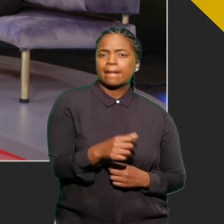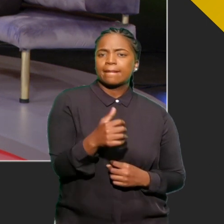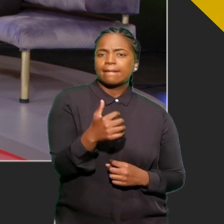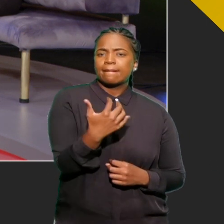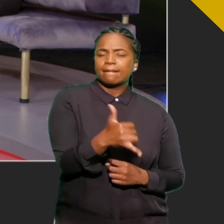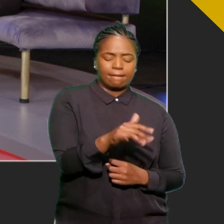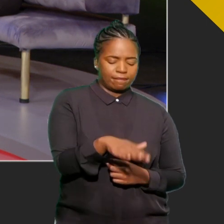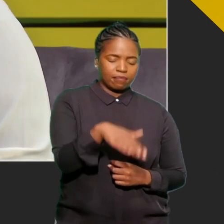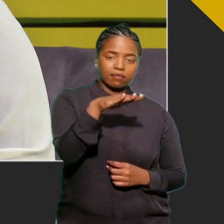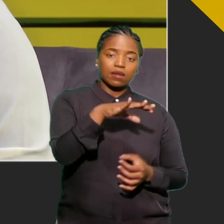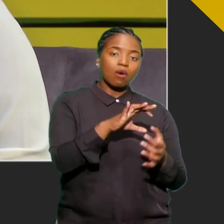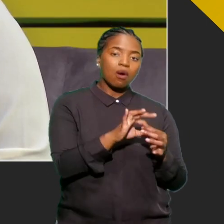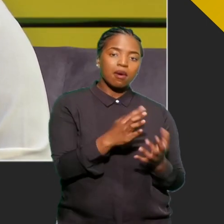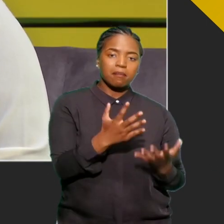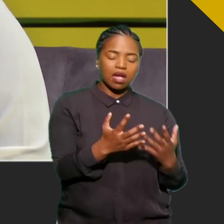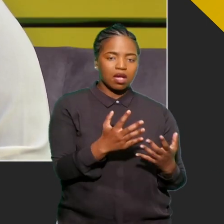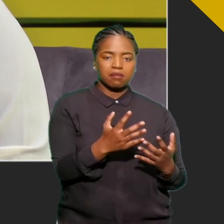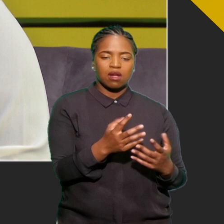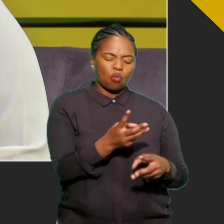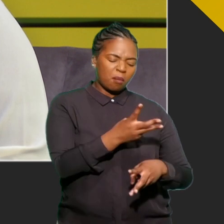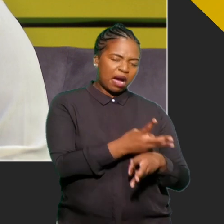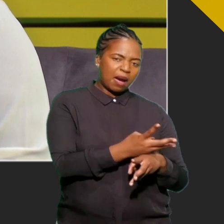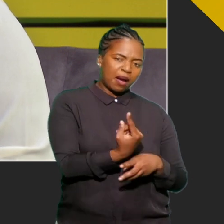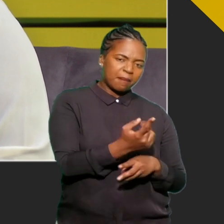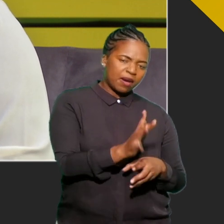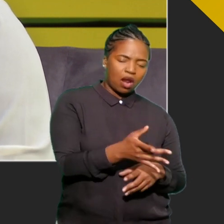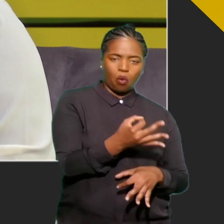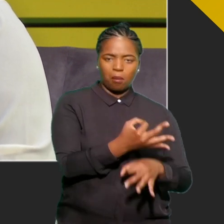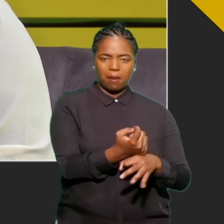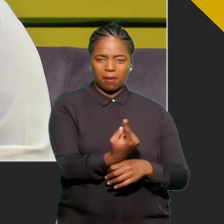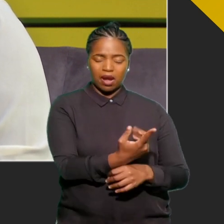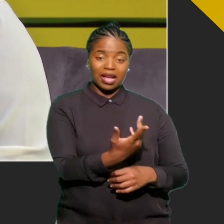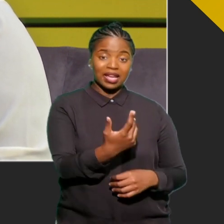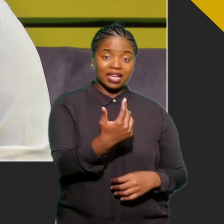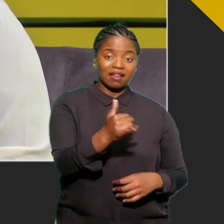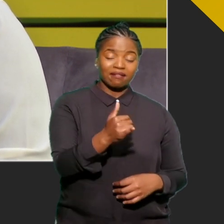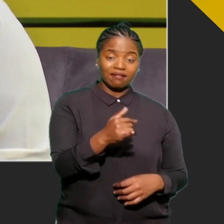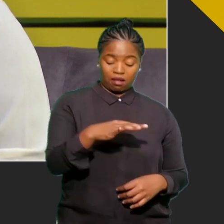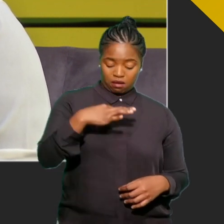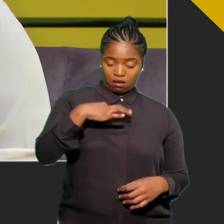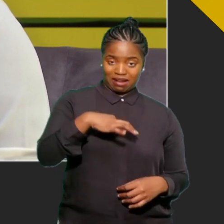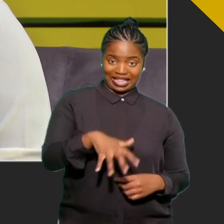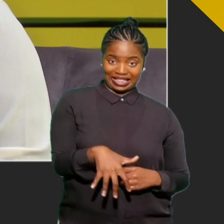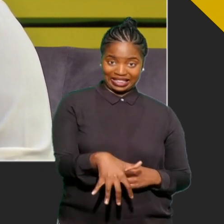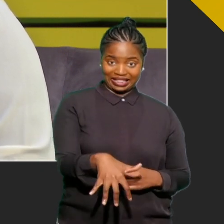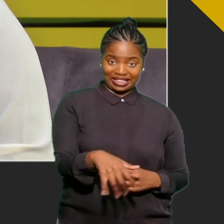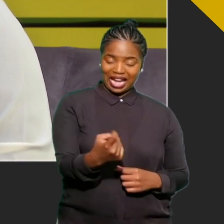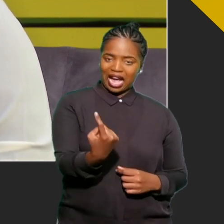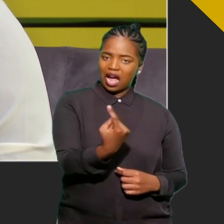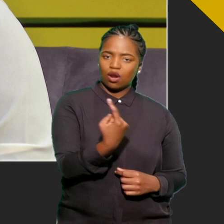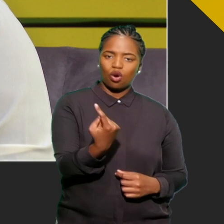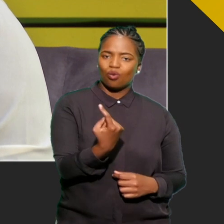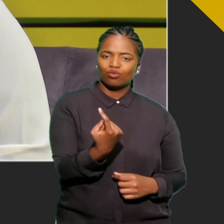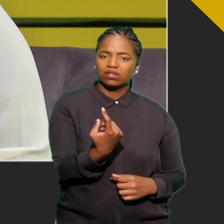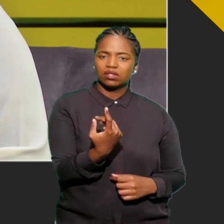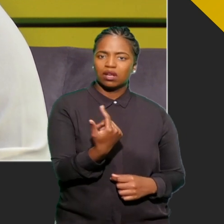up in a home where there's a single parent, you becoming pregnant as a young person and having to raise that child alone, it's not